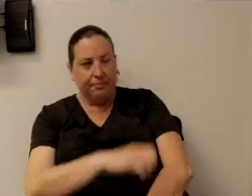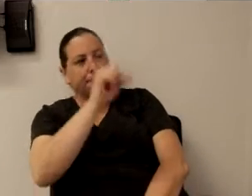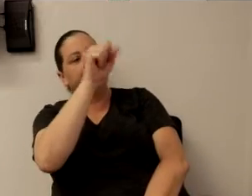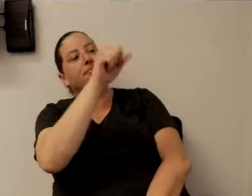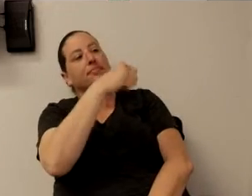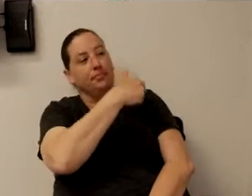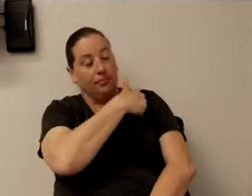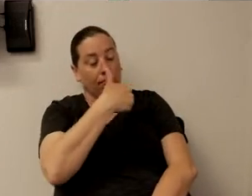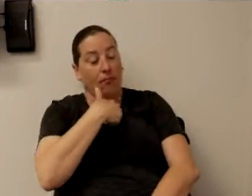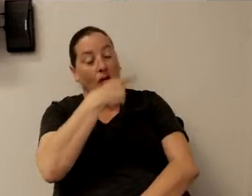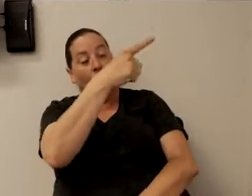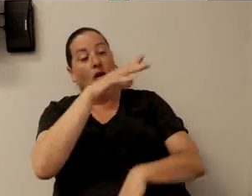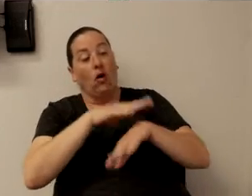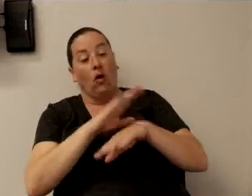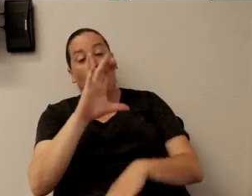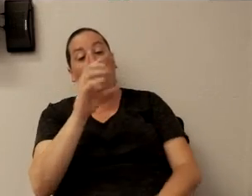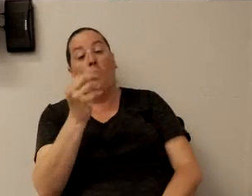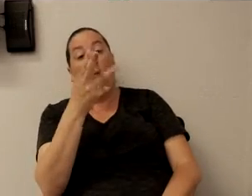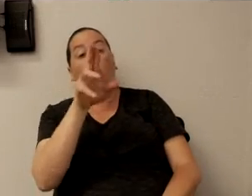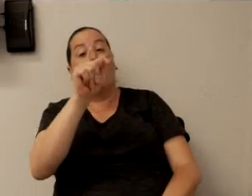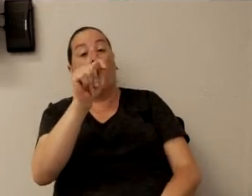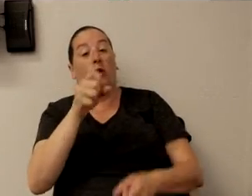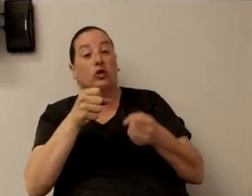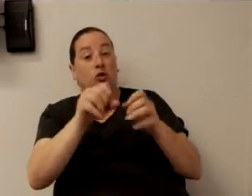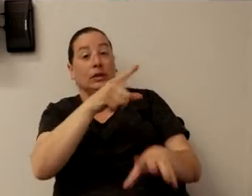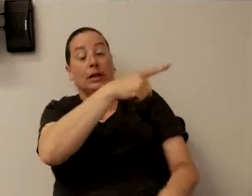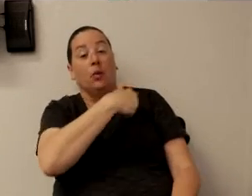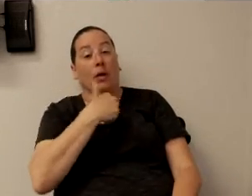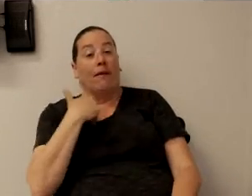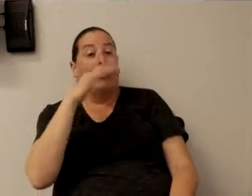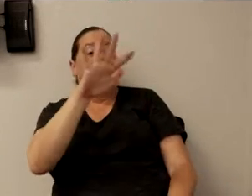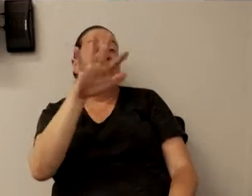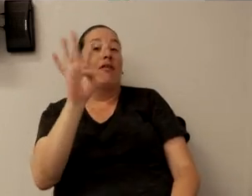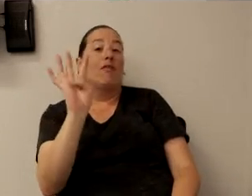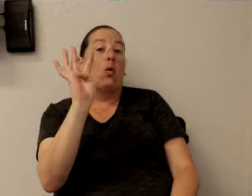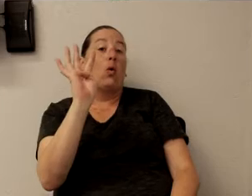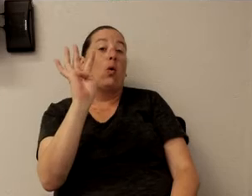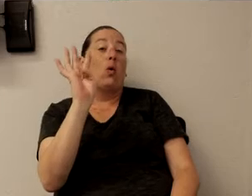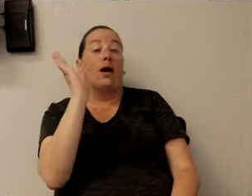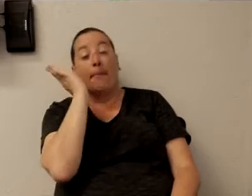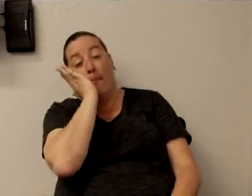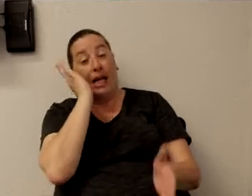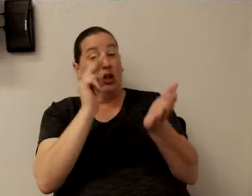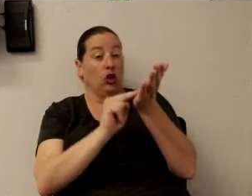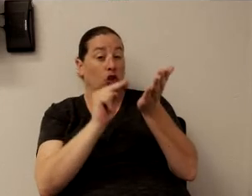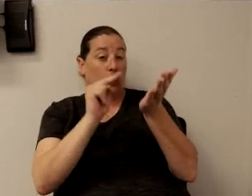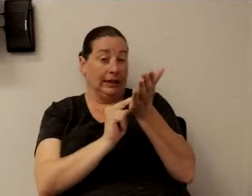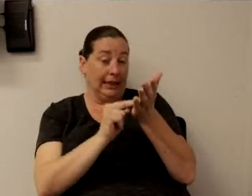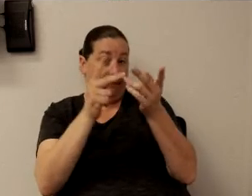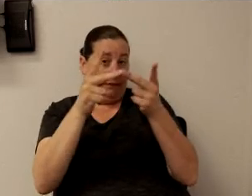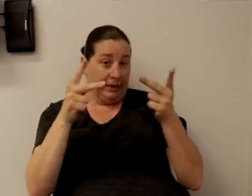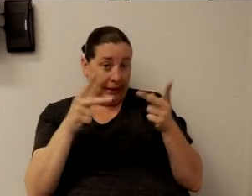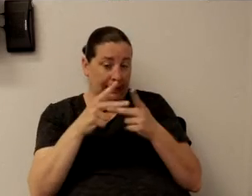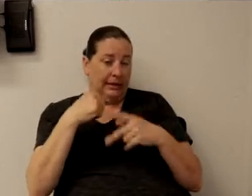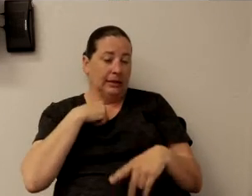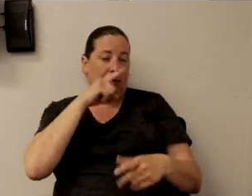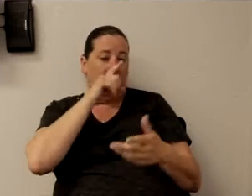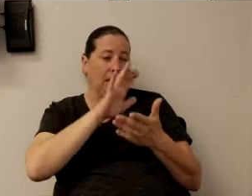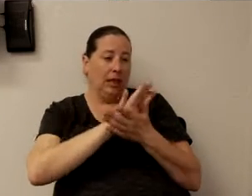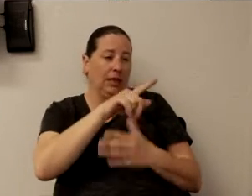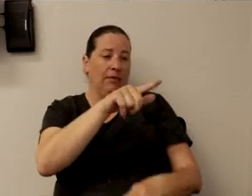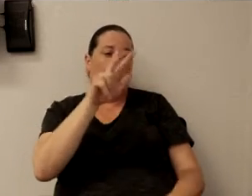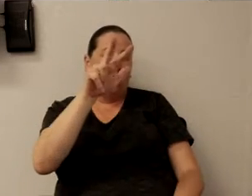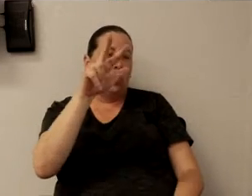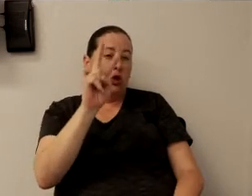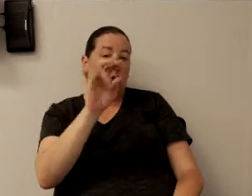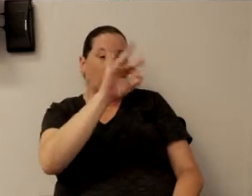a 54-bed skilled nursing facility. I think roughly 32 of those beds are also licensed as